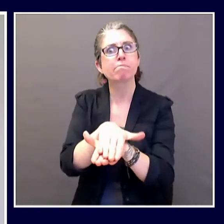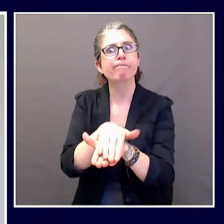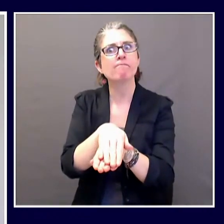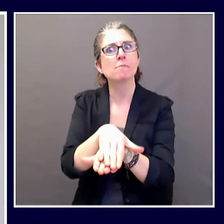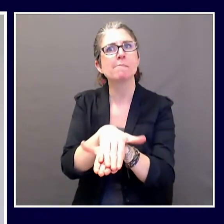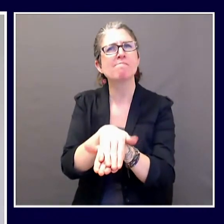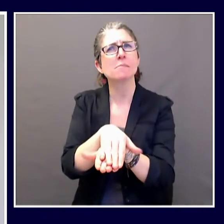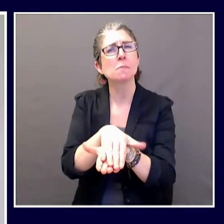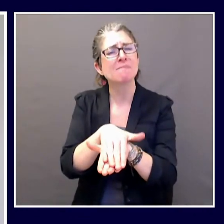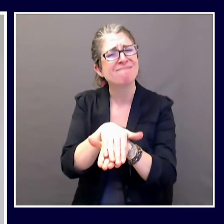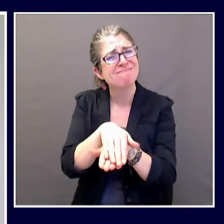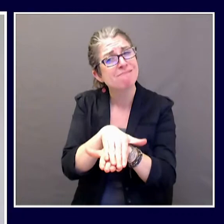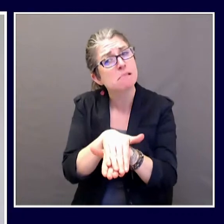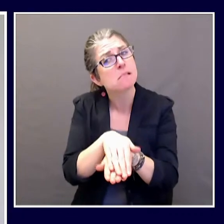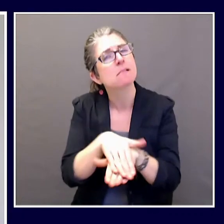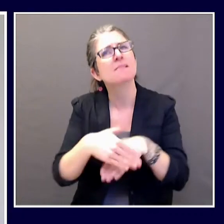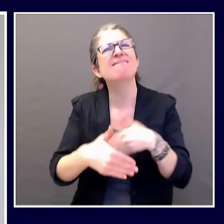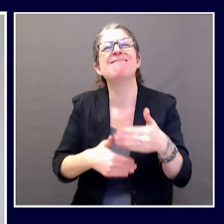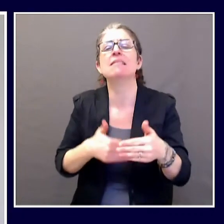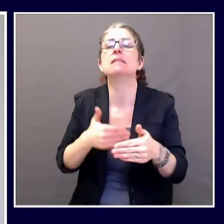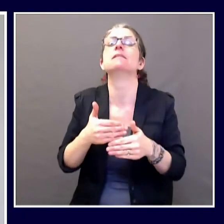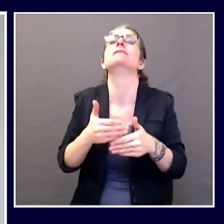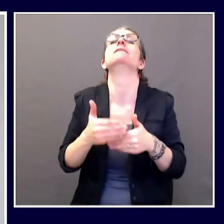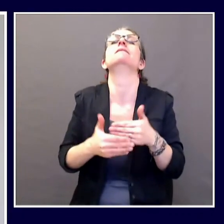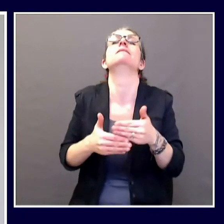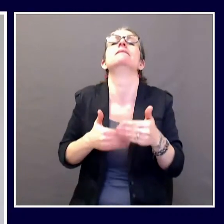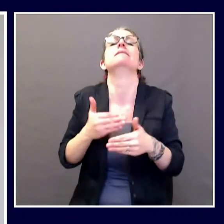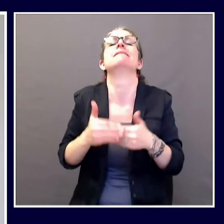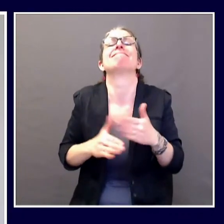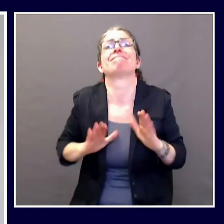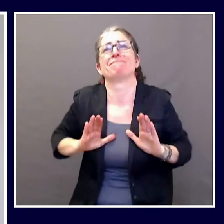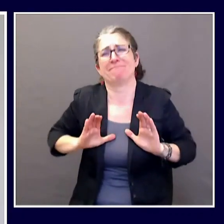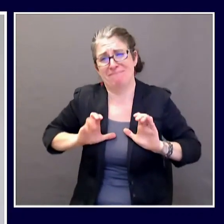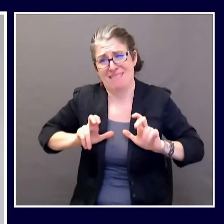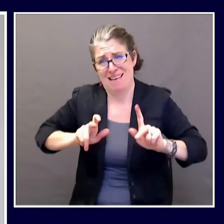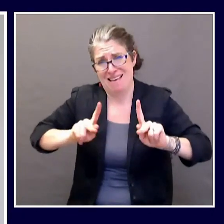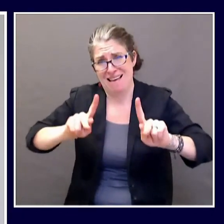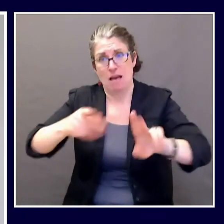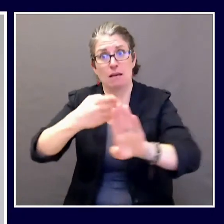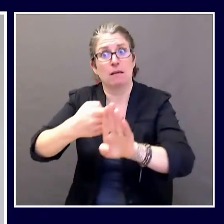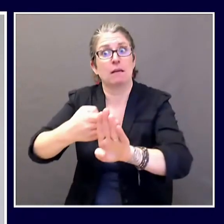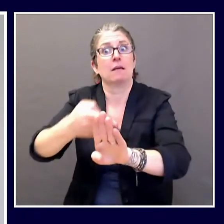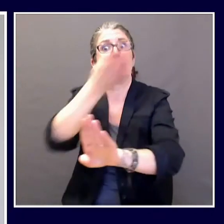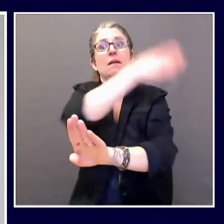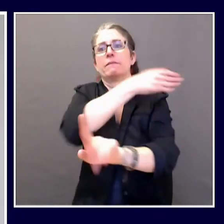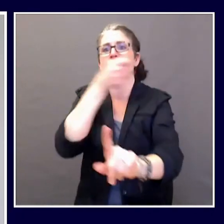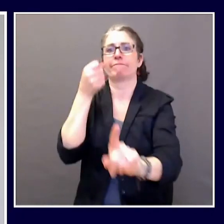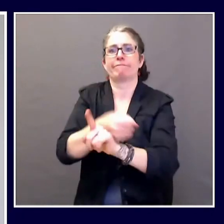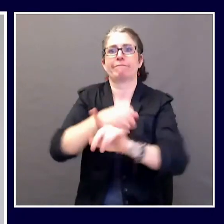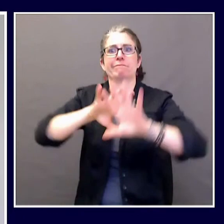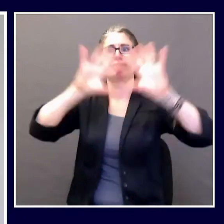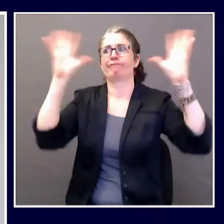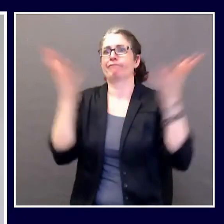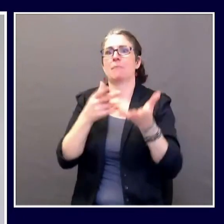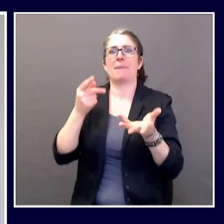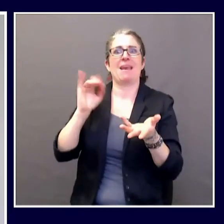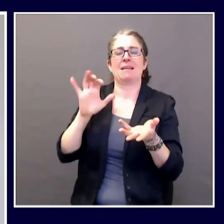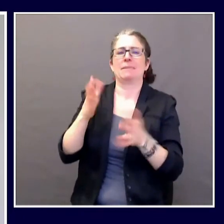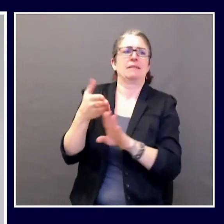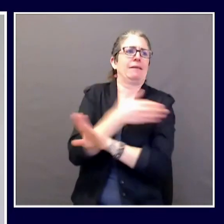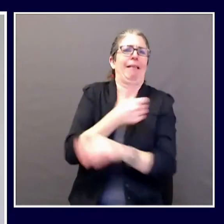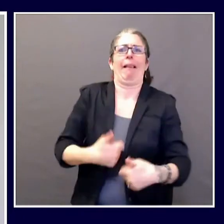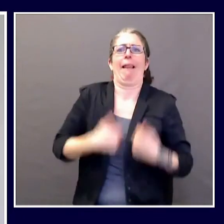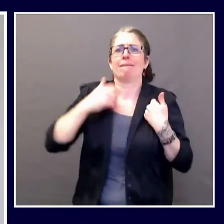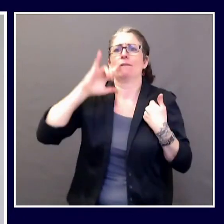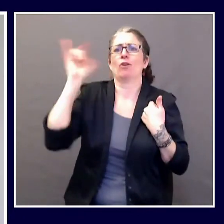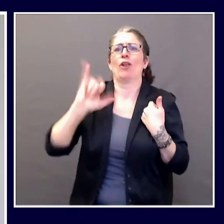We all want to get back to the way things were before. to be not on the Zoom where it happens, but back